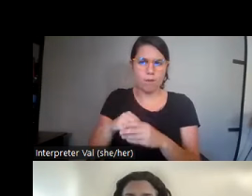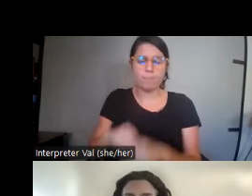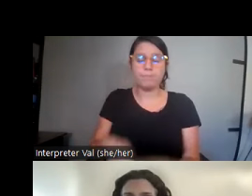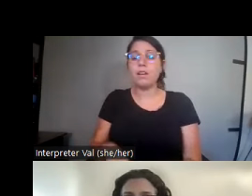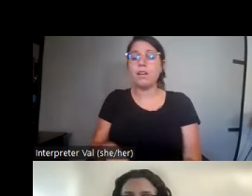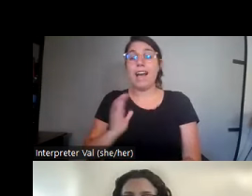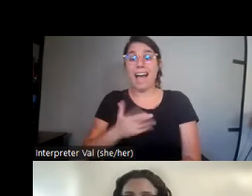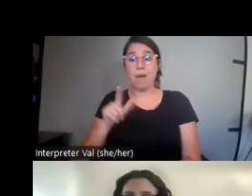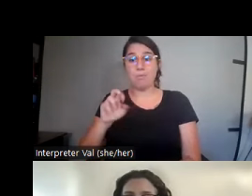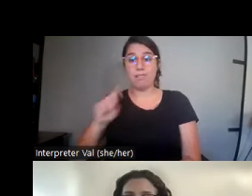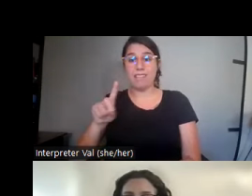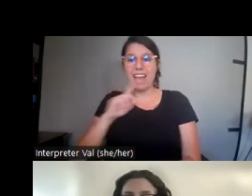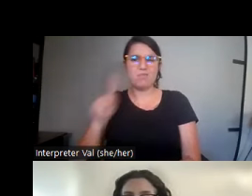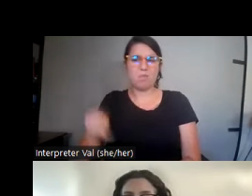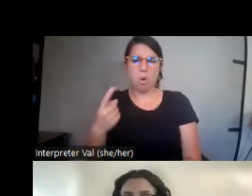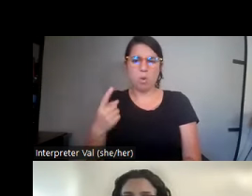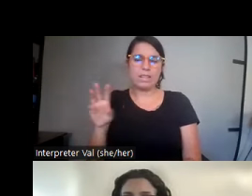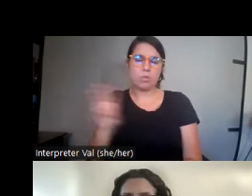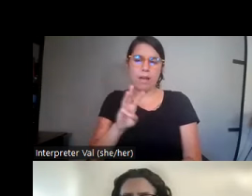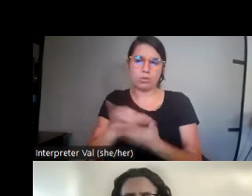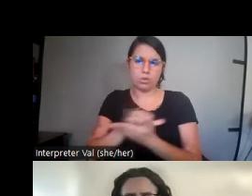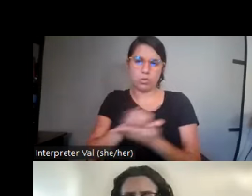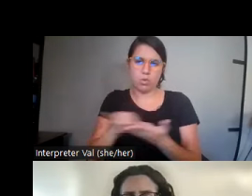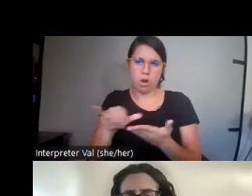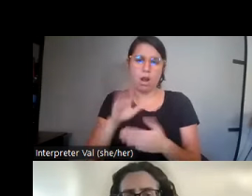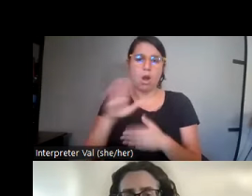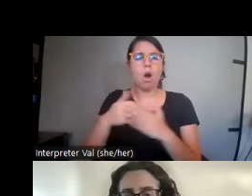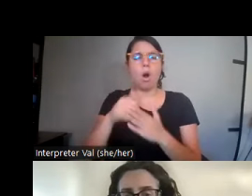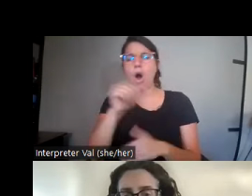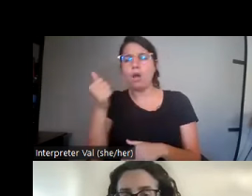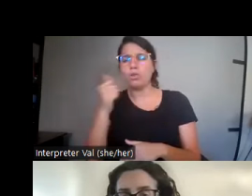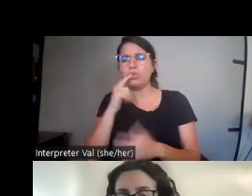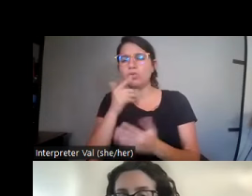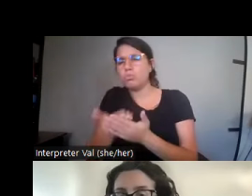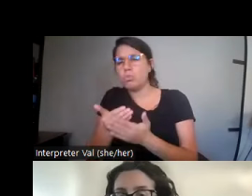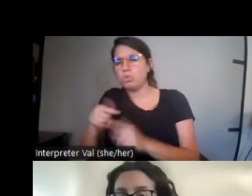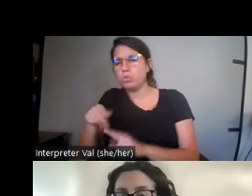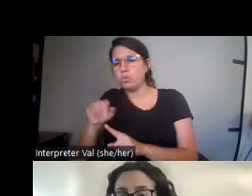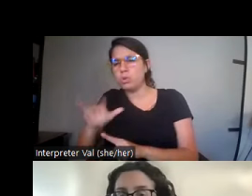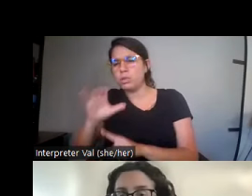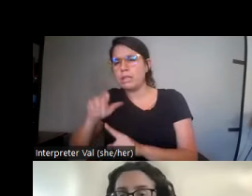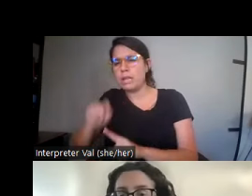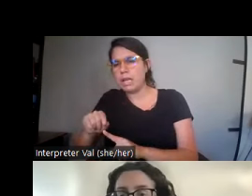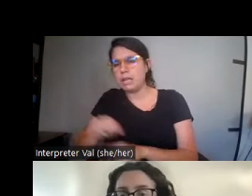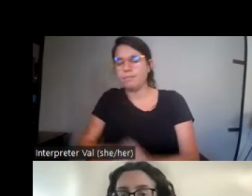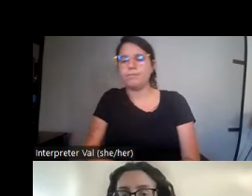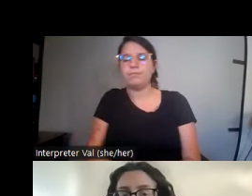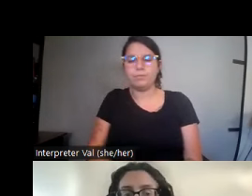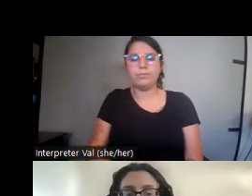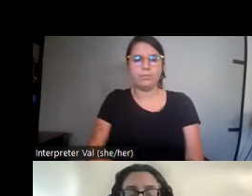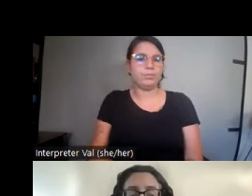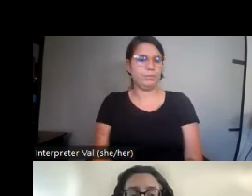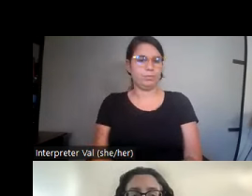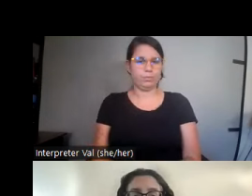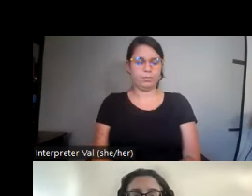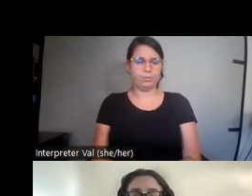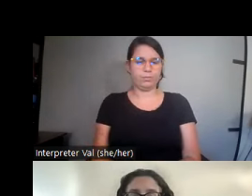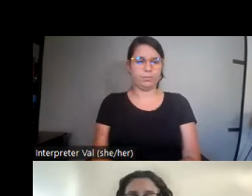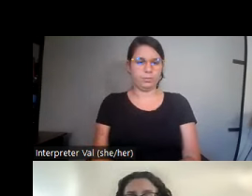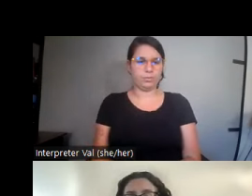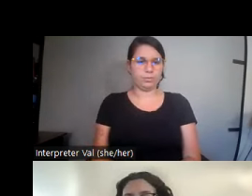program that's located in Western New York. All of the others are pretty close to New York City. And so we